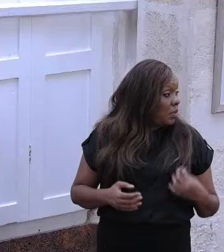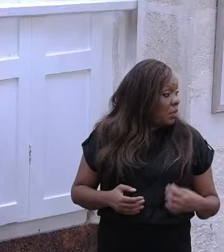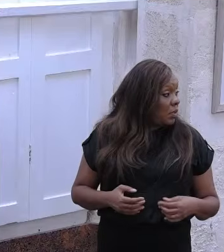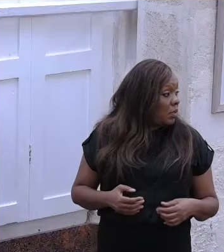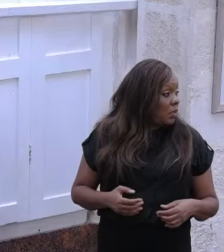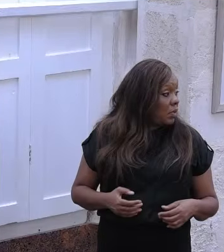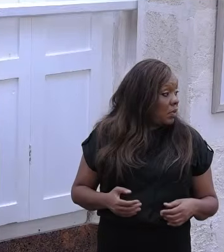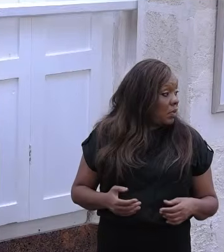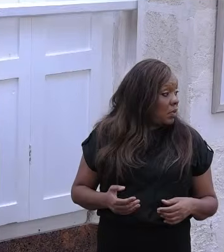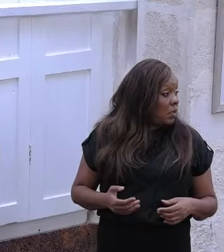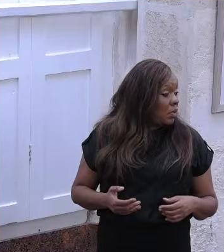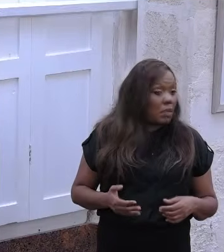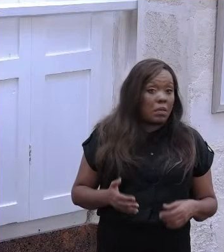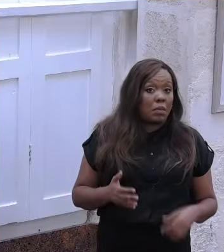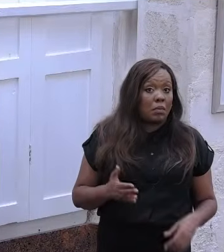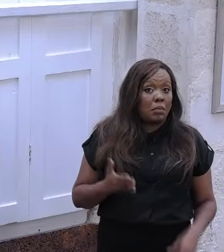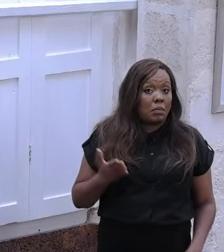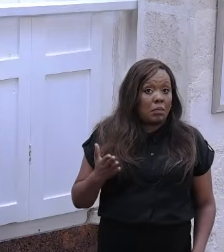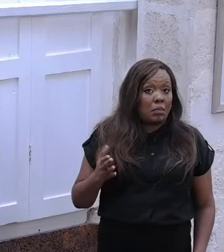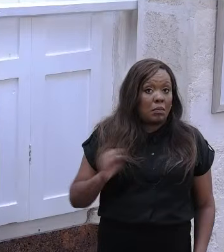Sure. Sure.